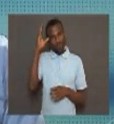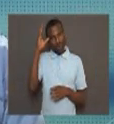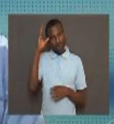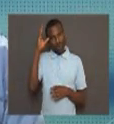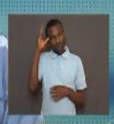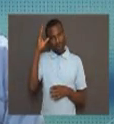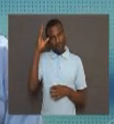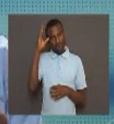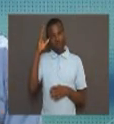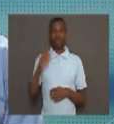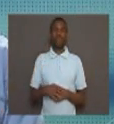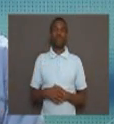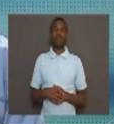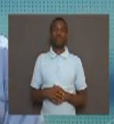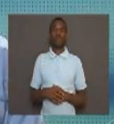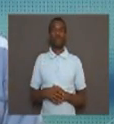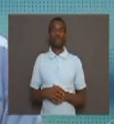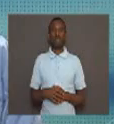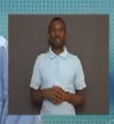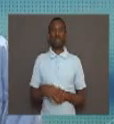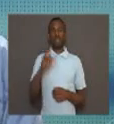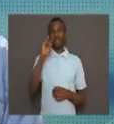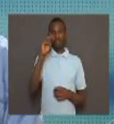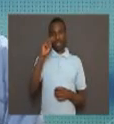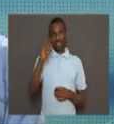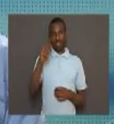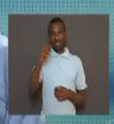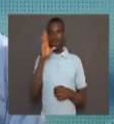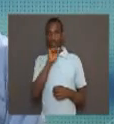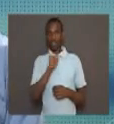of reactance and impedance.